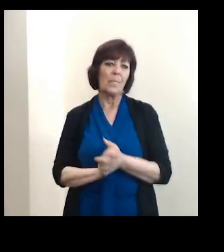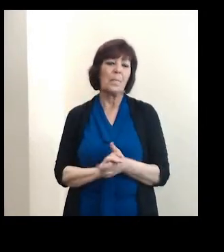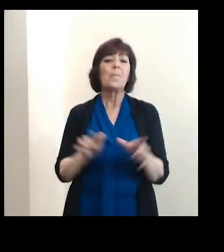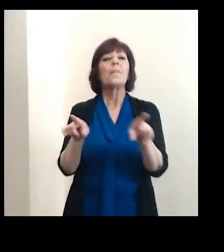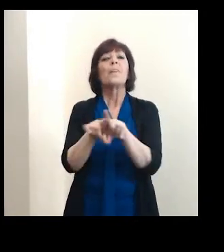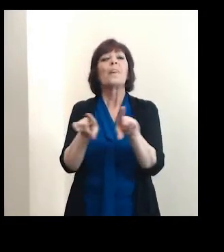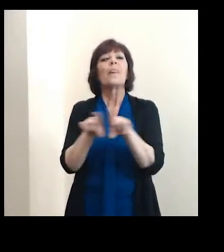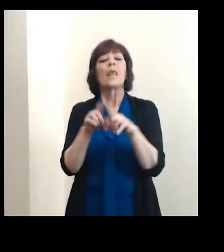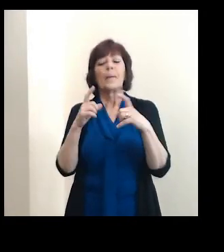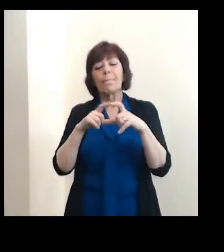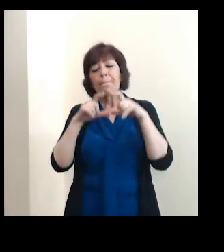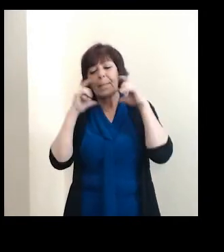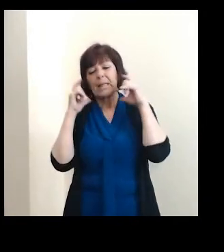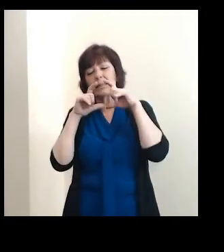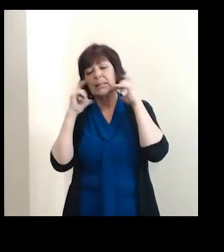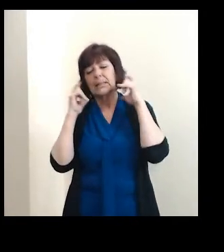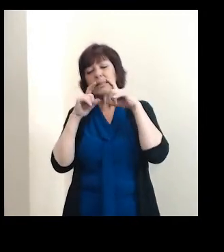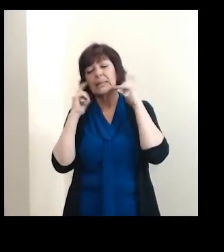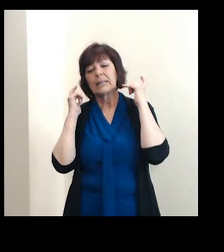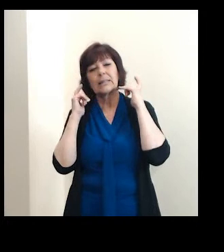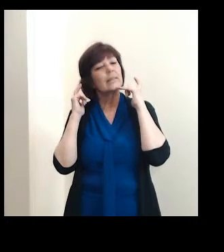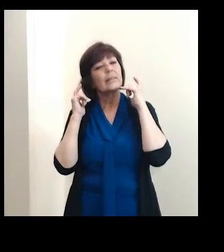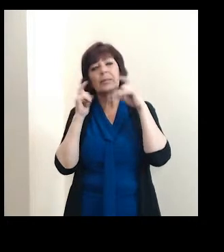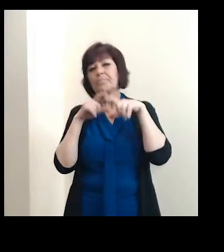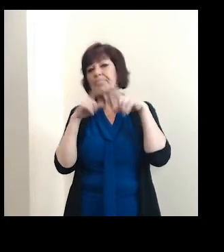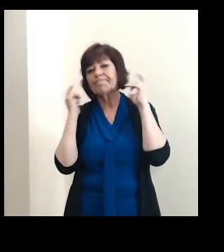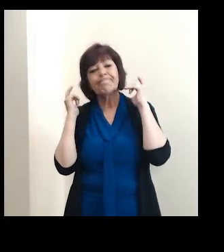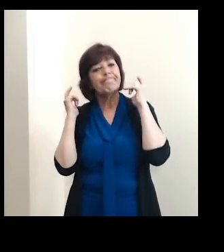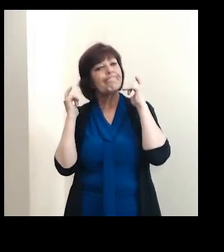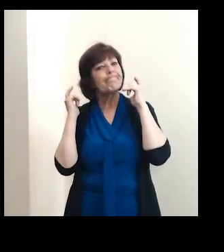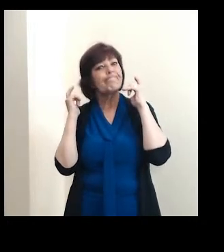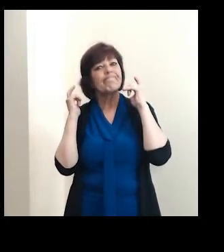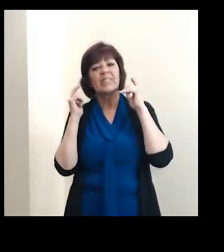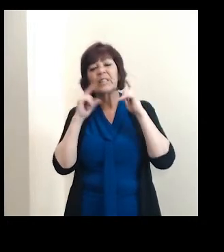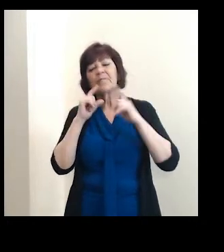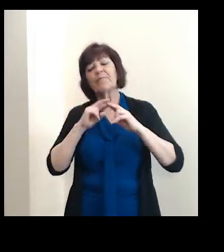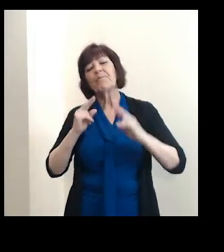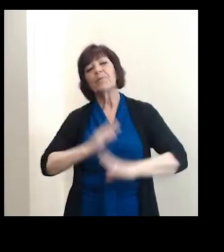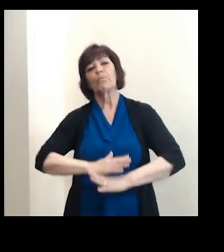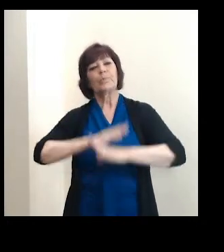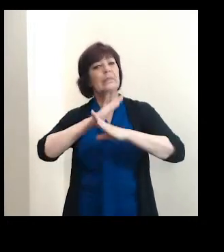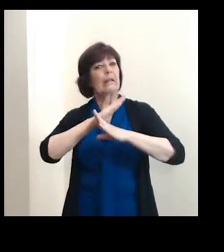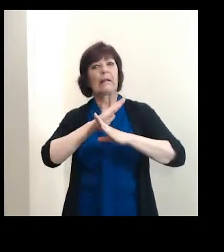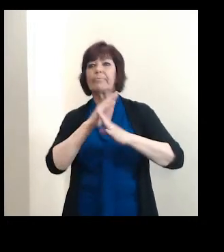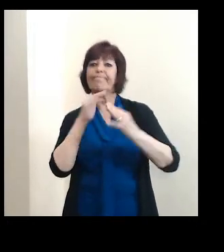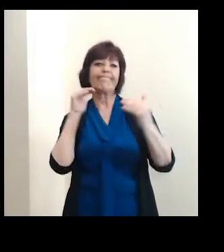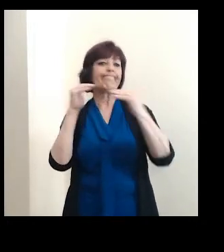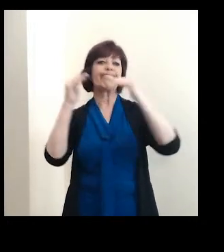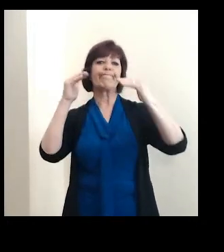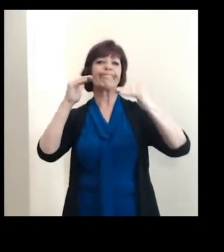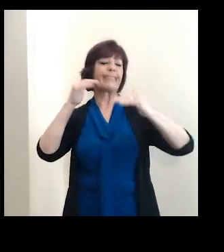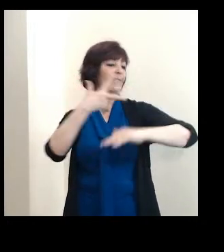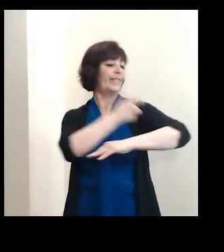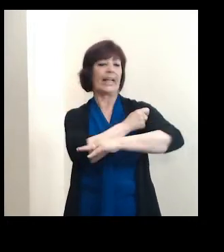Also, masking is very protective. It's as protective as vaccines if you wear them all